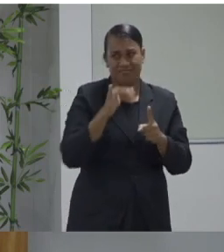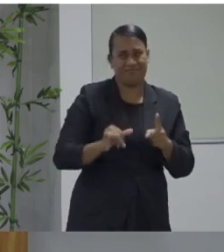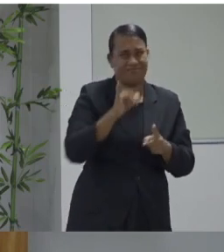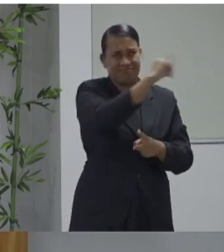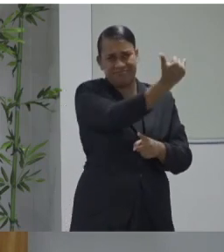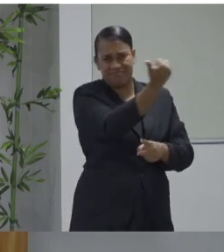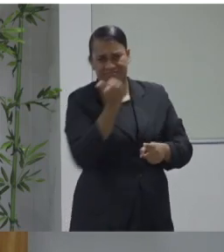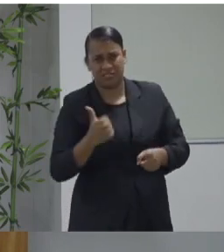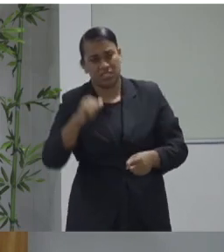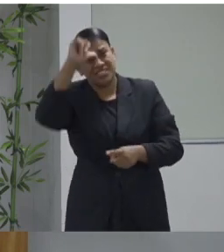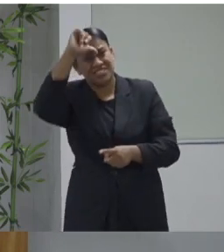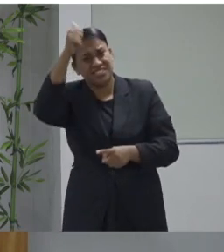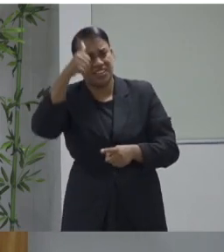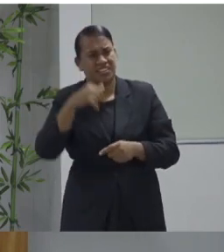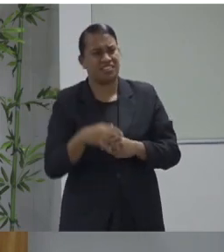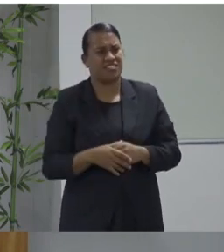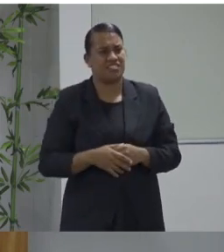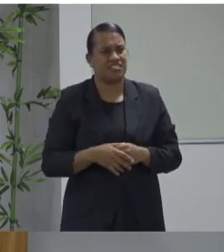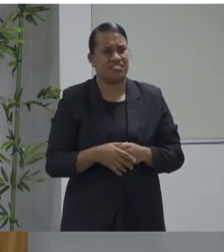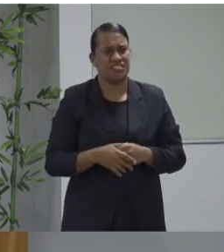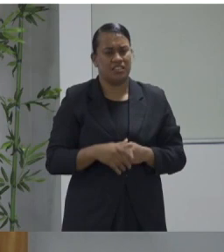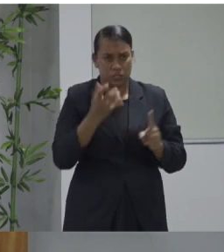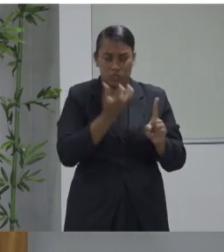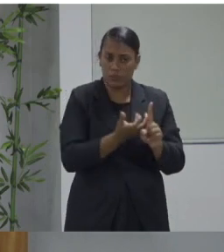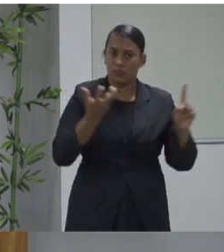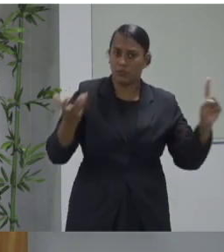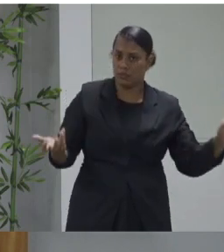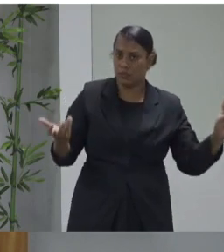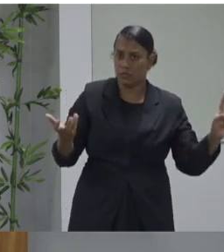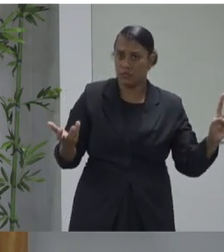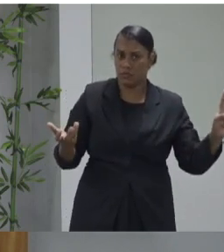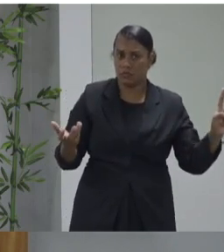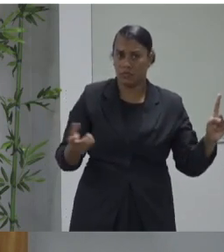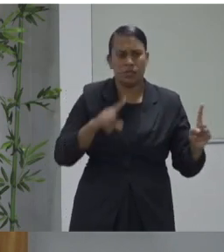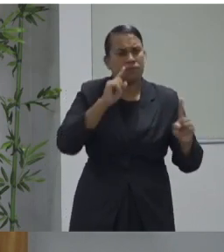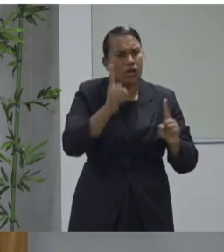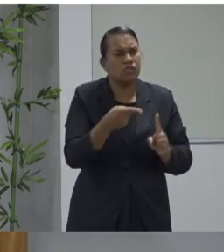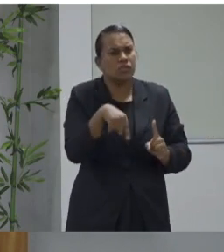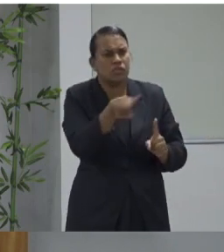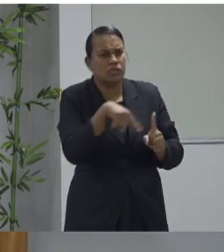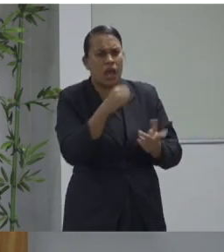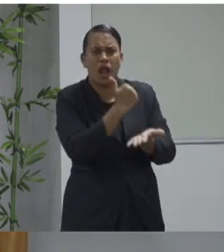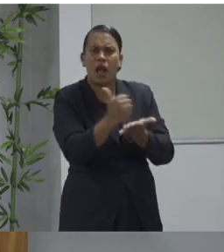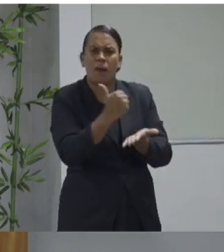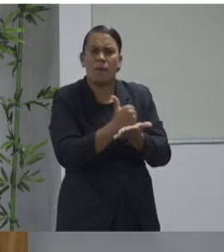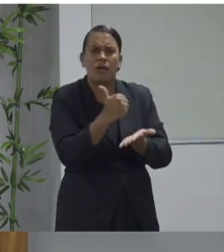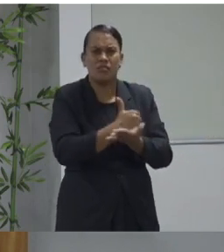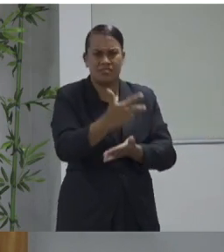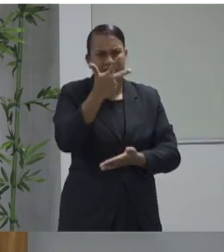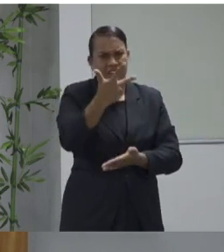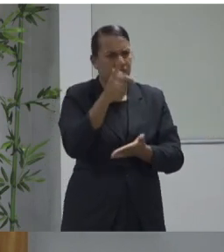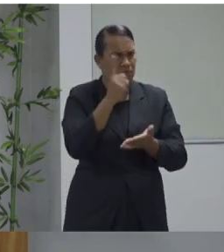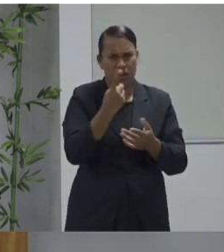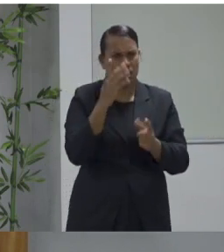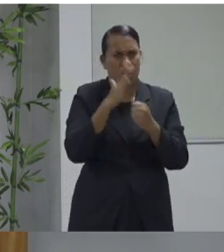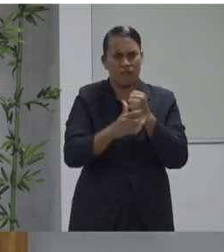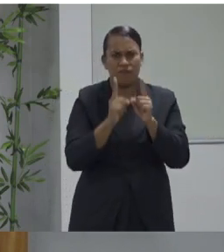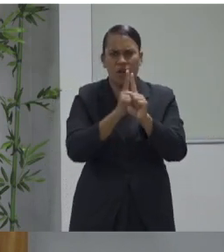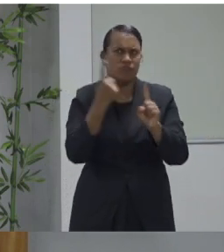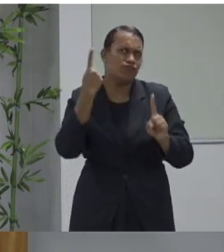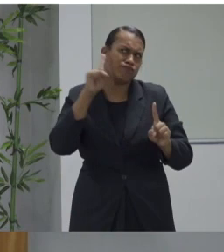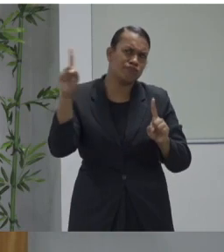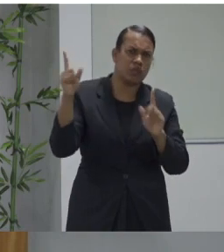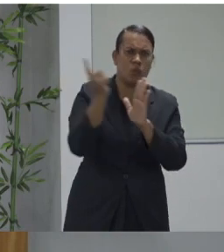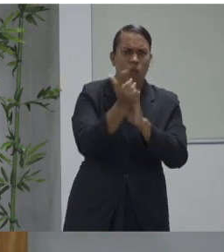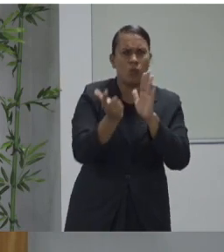with are in self-isolation, given that patient number 9 himself did not follow directives for self-isolation and quarantine,